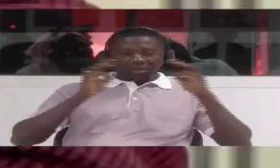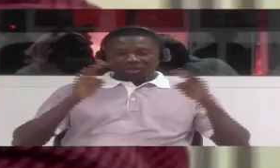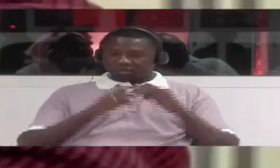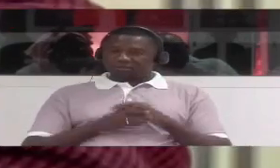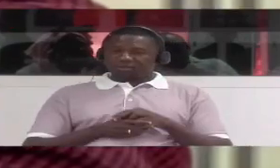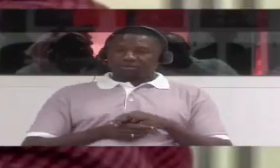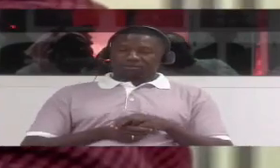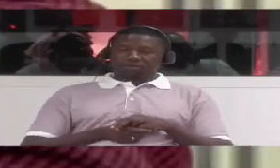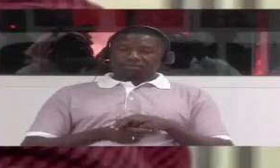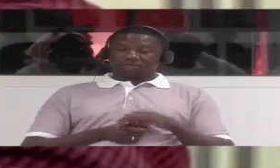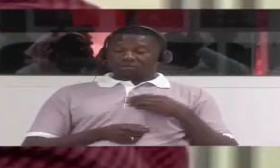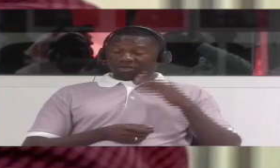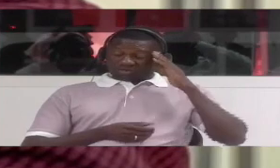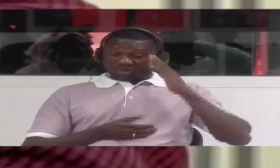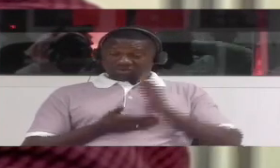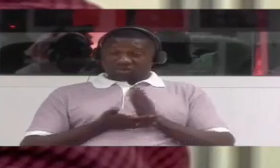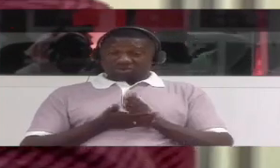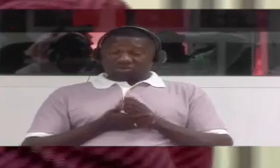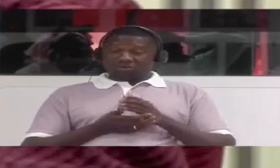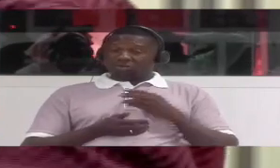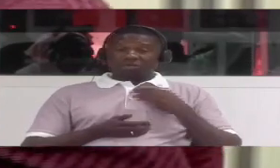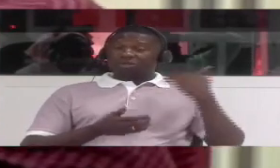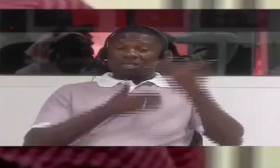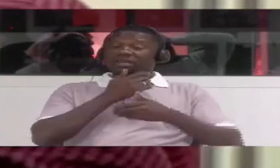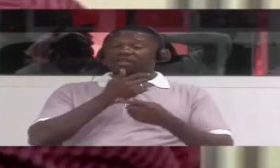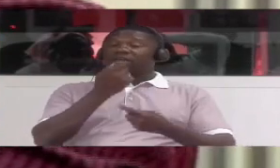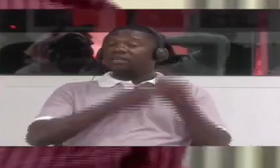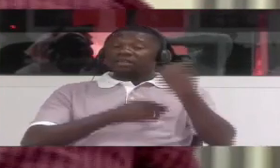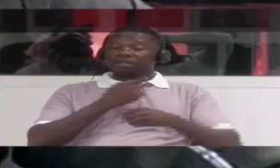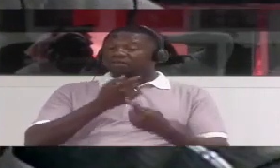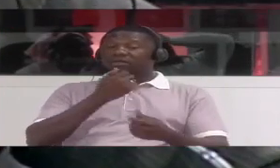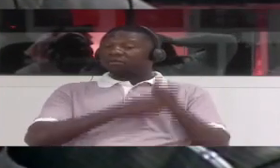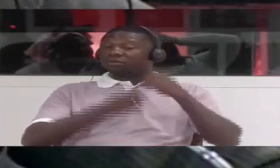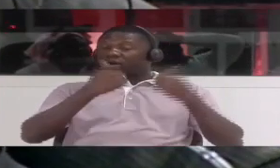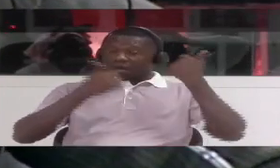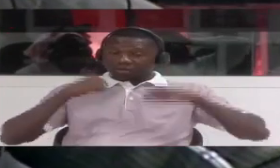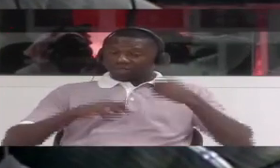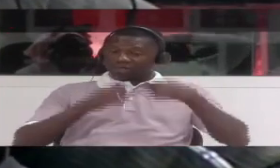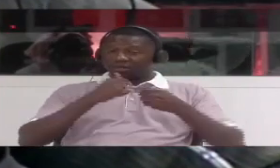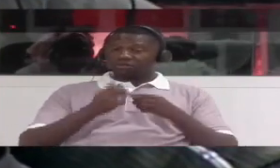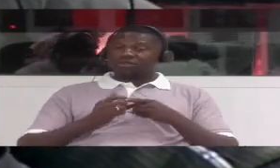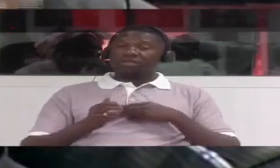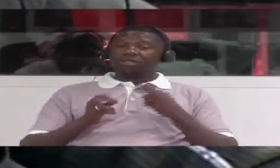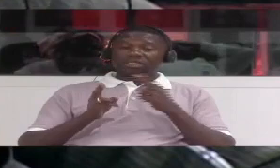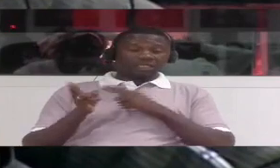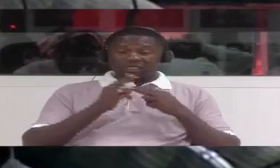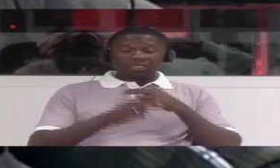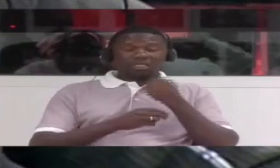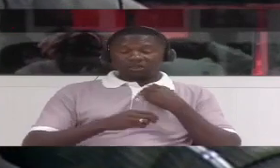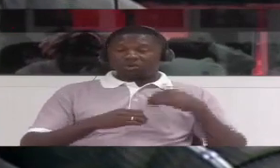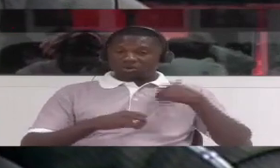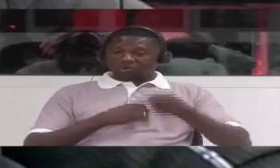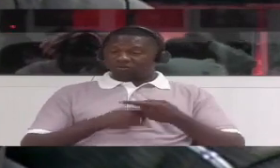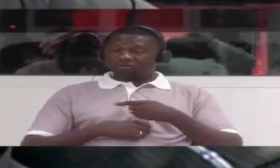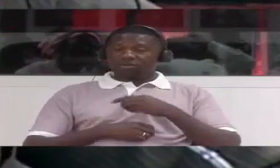never get to the days when journalists have to be killed, tortured, or imprisoned just because of what they've written. I know we're not going to go back